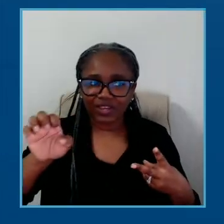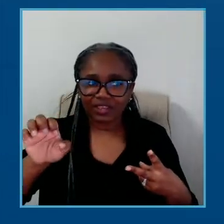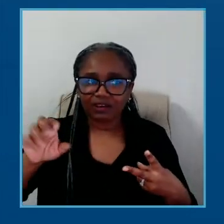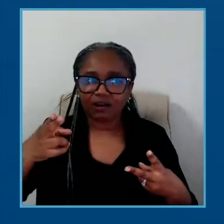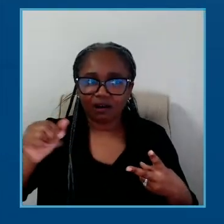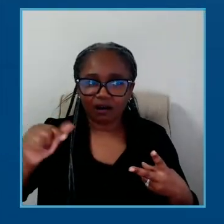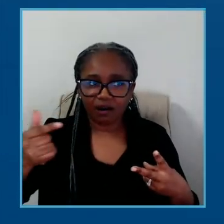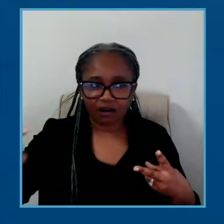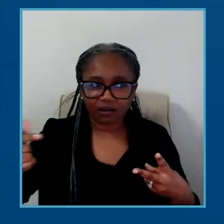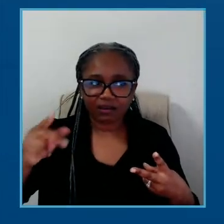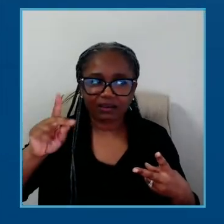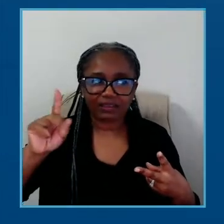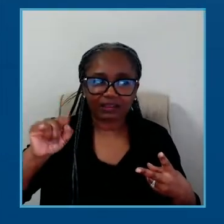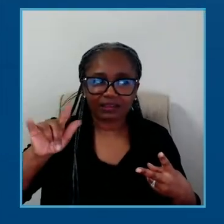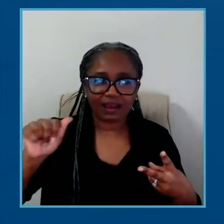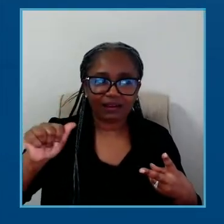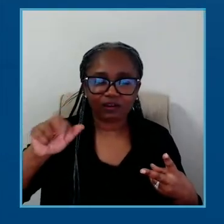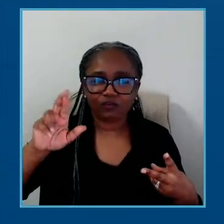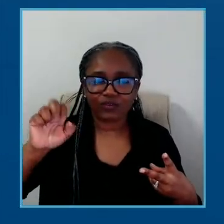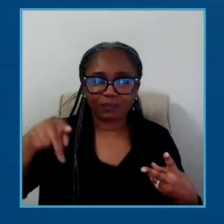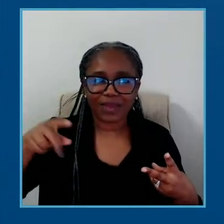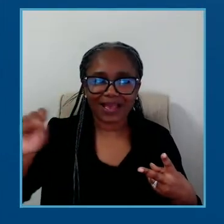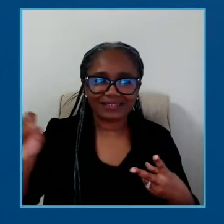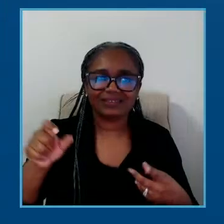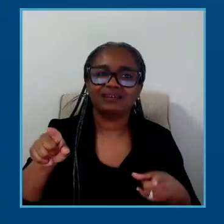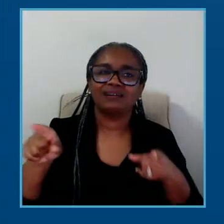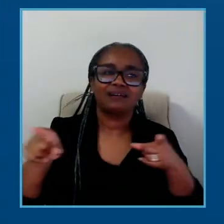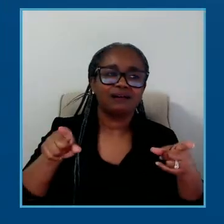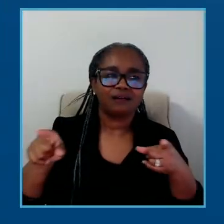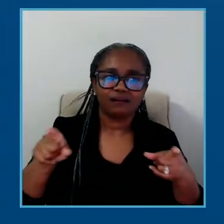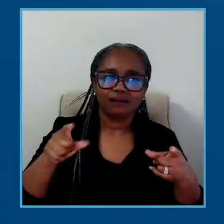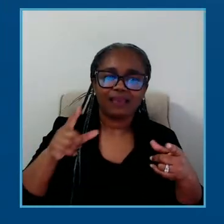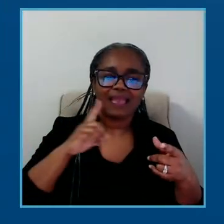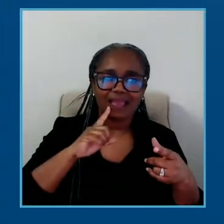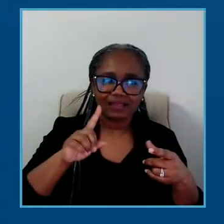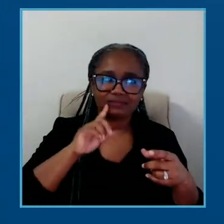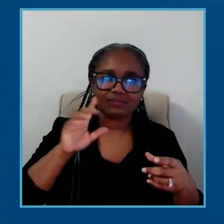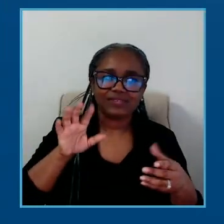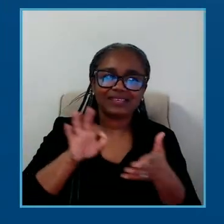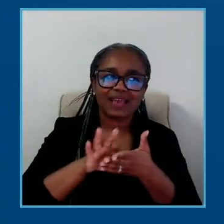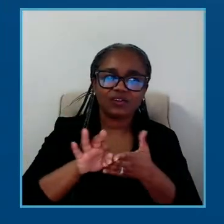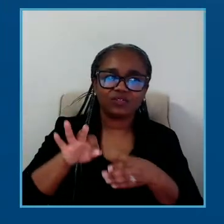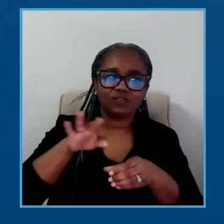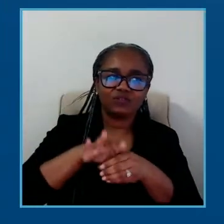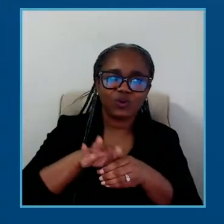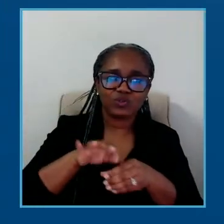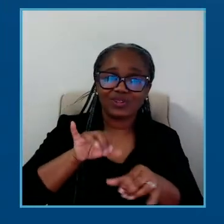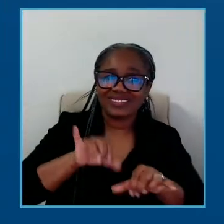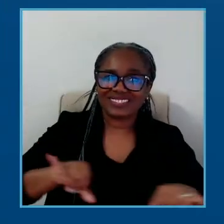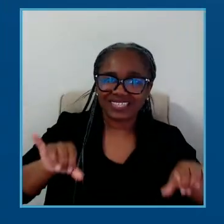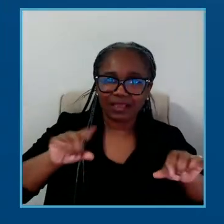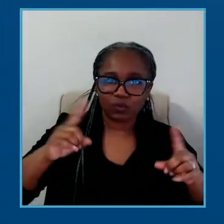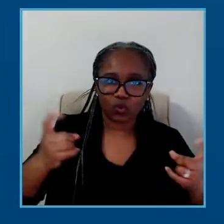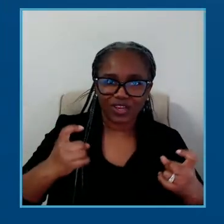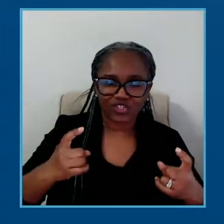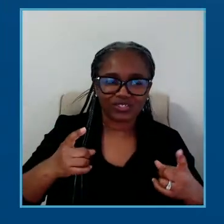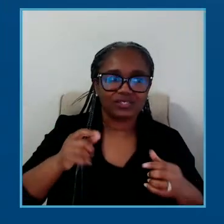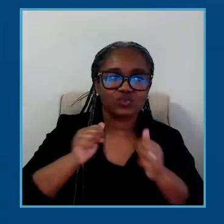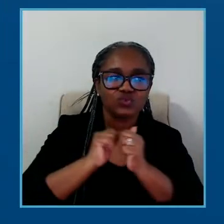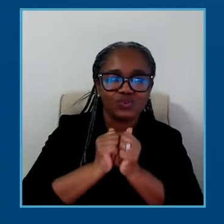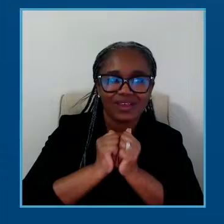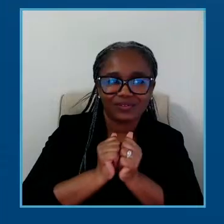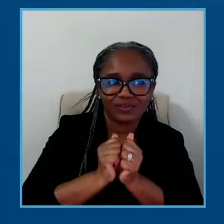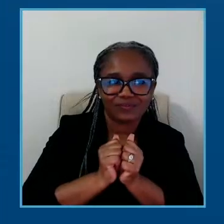conferred an overwhelming advantage to male candidates over female candidates clearly violates 2 provisions of the